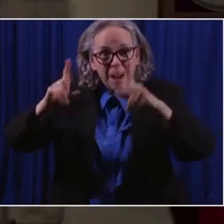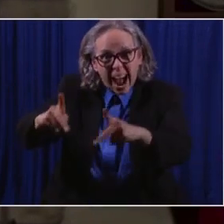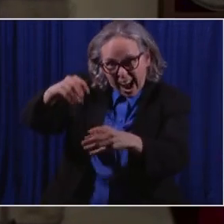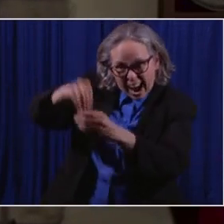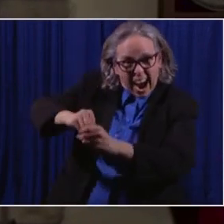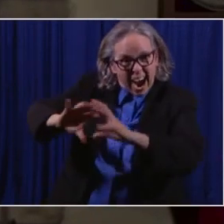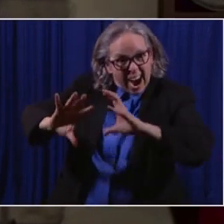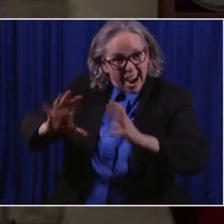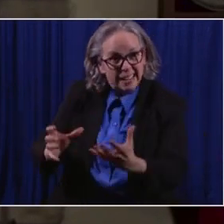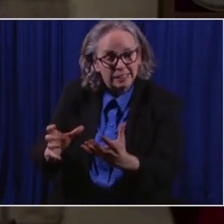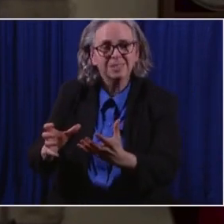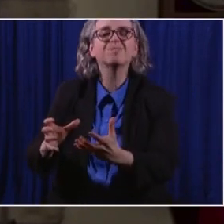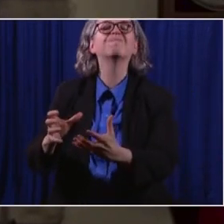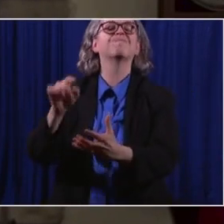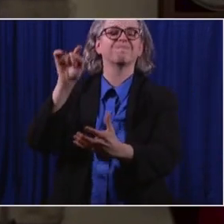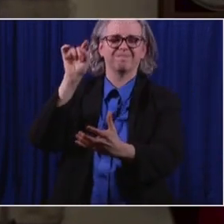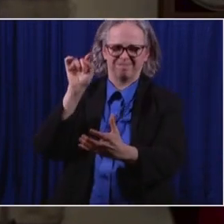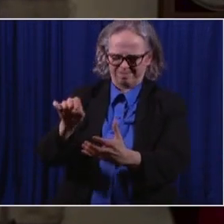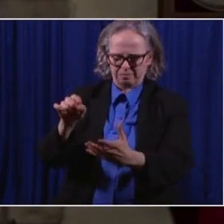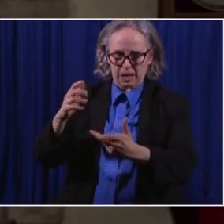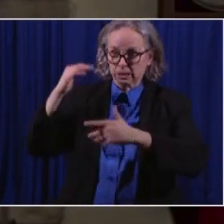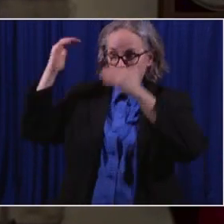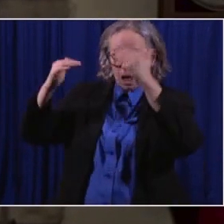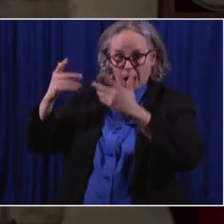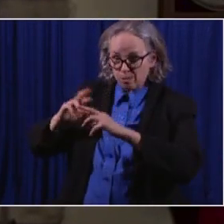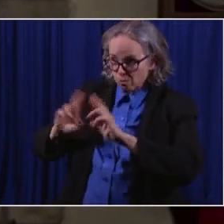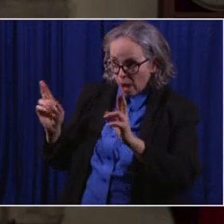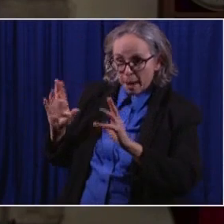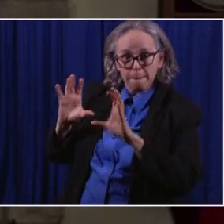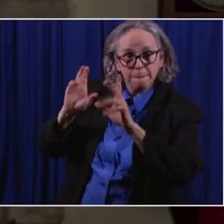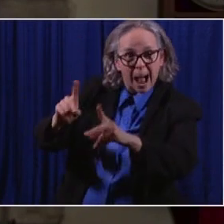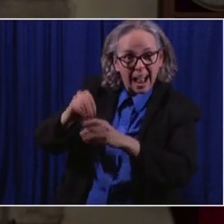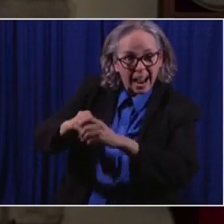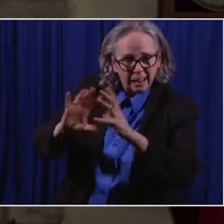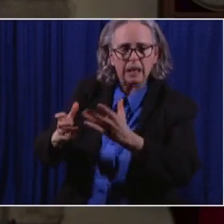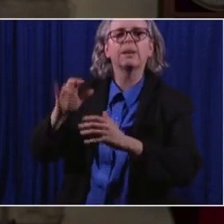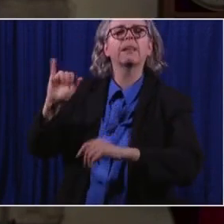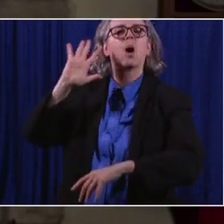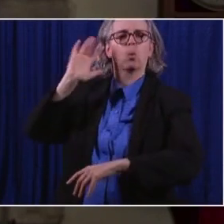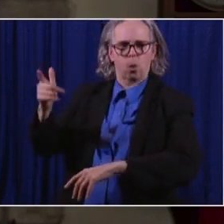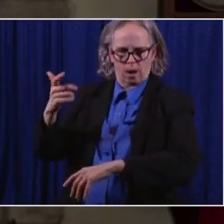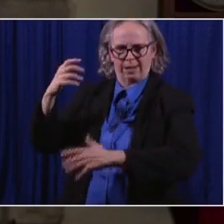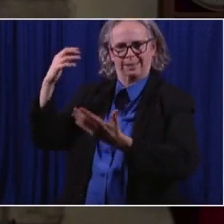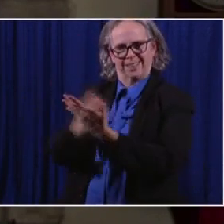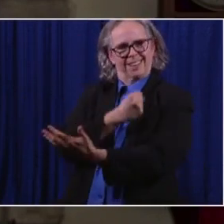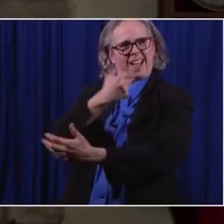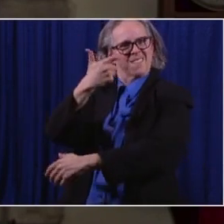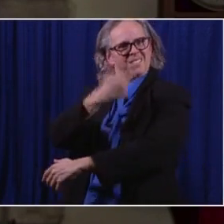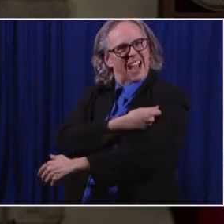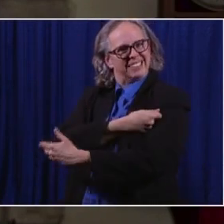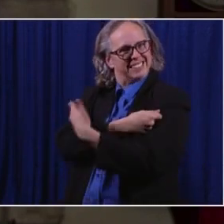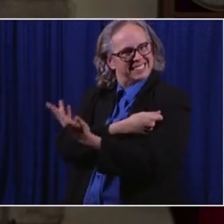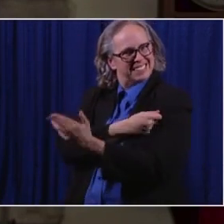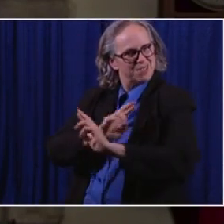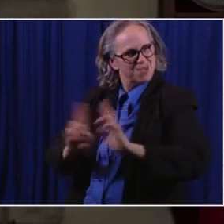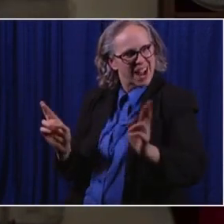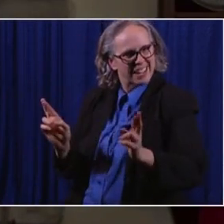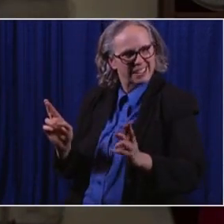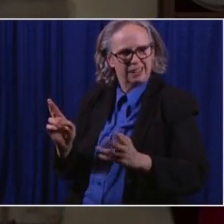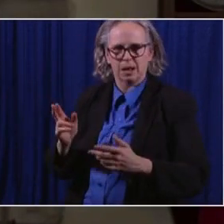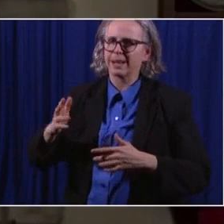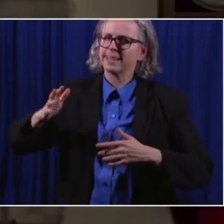works in that school, any adult who works in that school will be eligible in this group now, not now, but when we enter